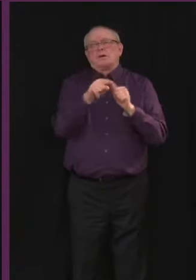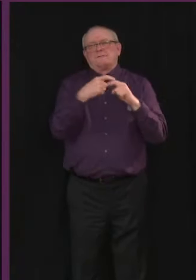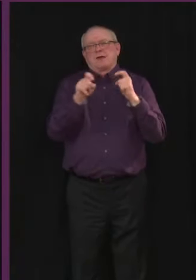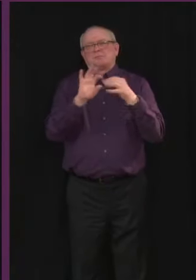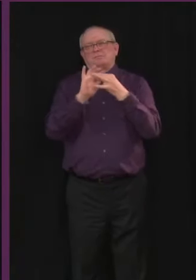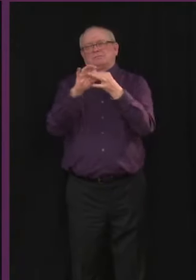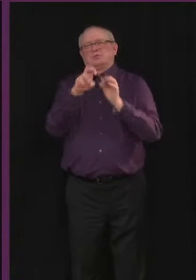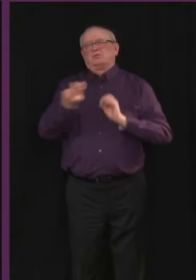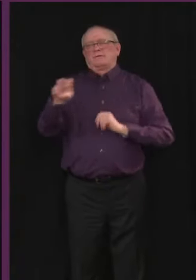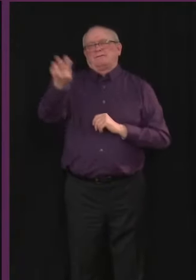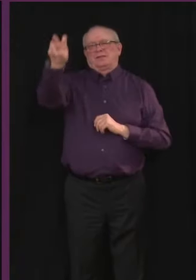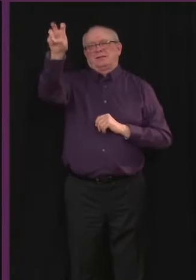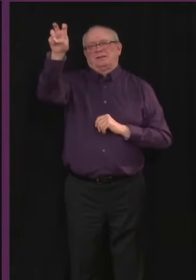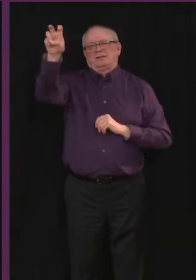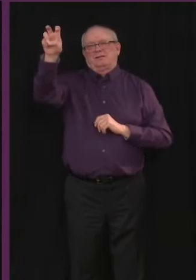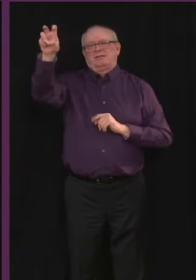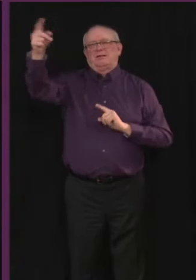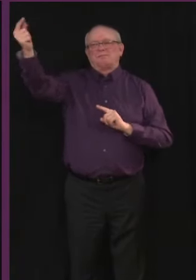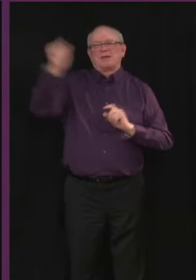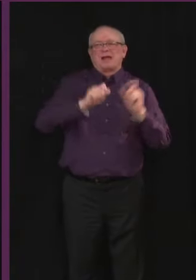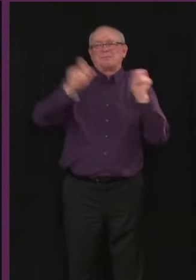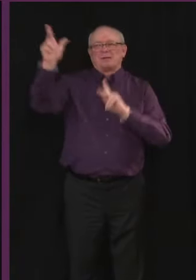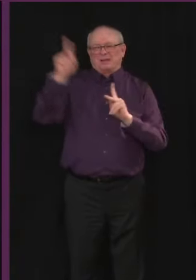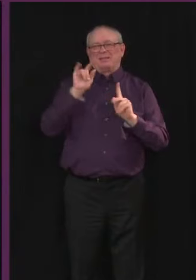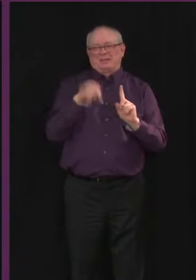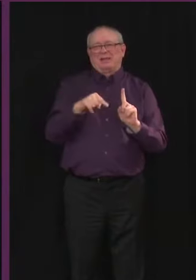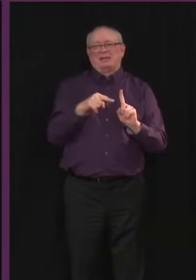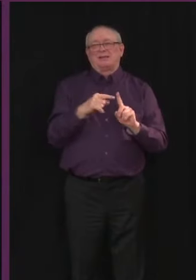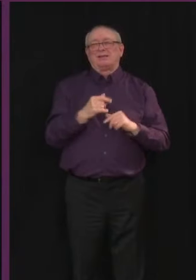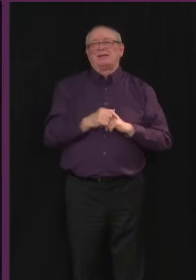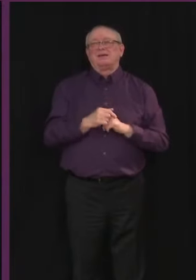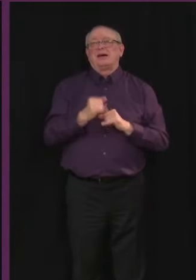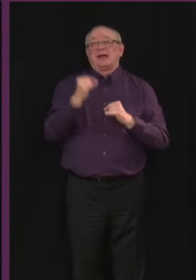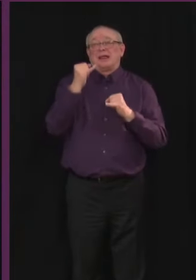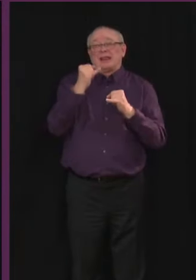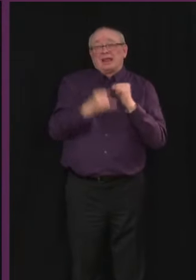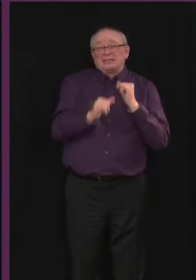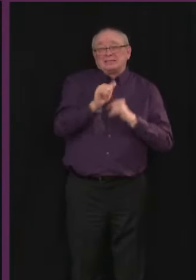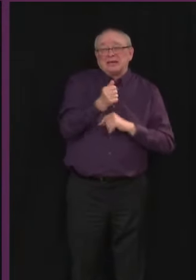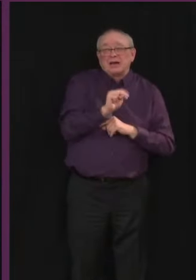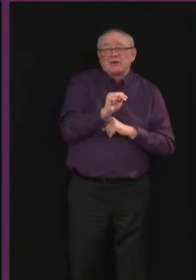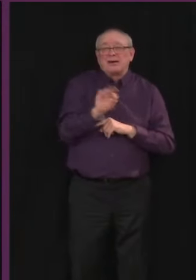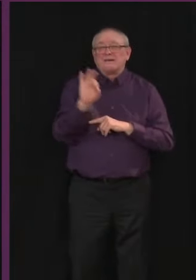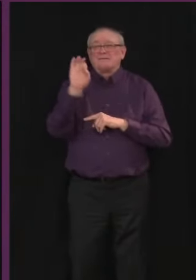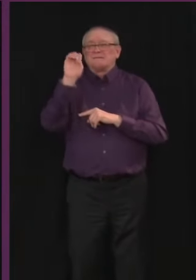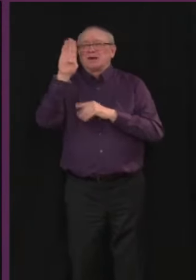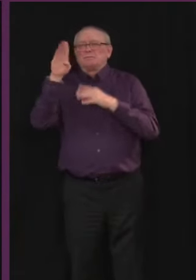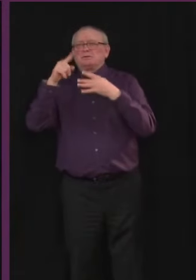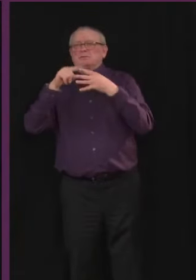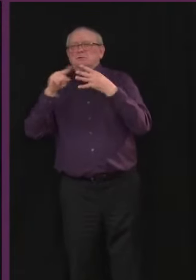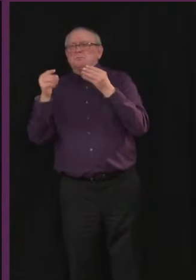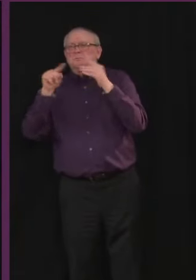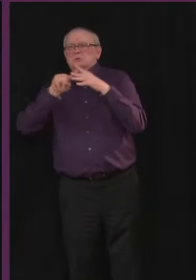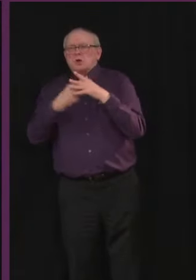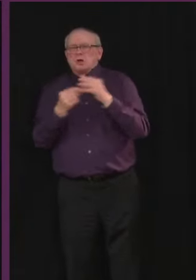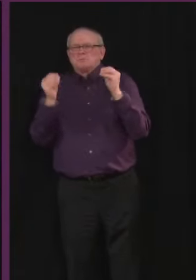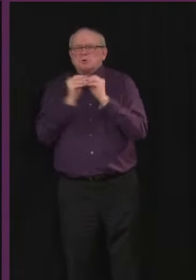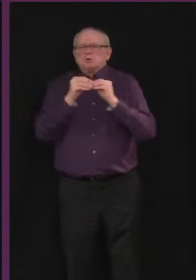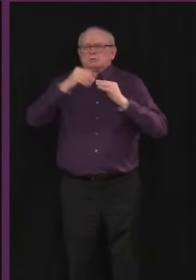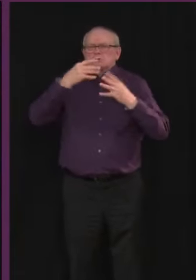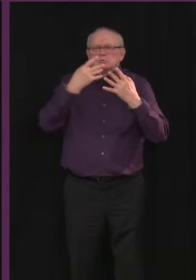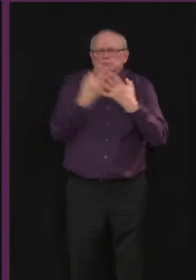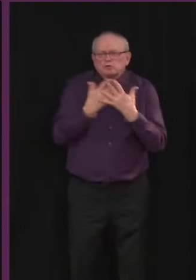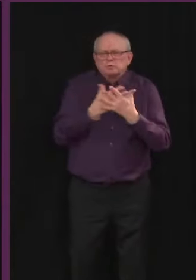been able to screen every single positive case in the province for variants. We currently see variant cases in 3 of our